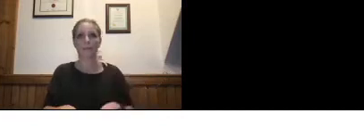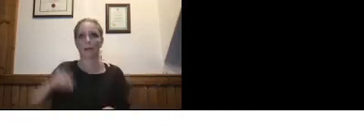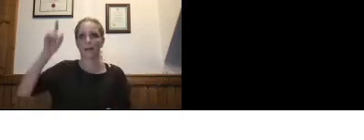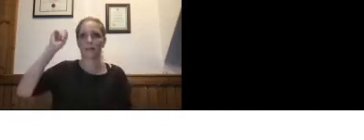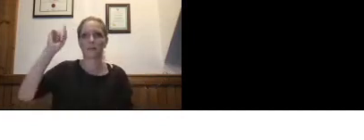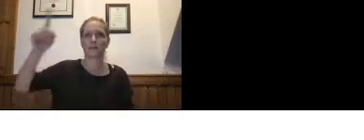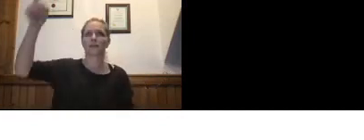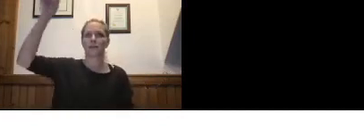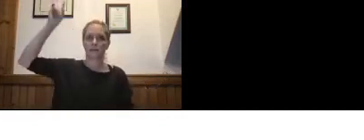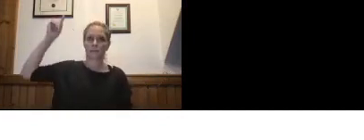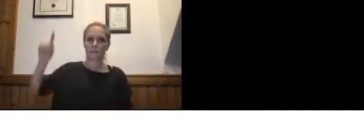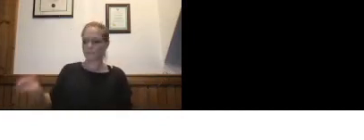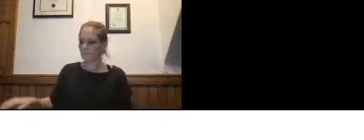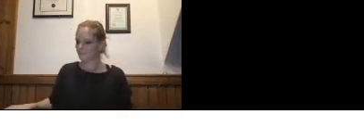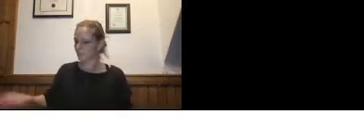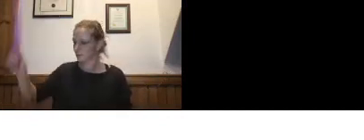Okay.